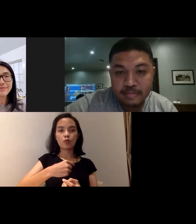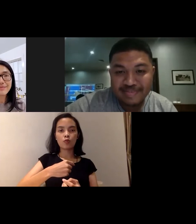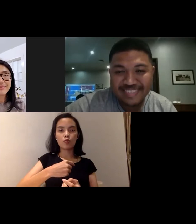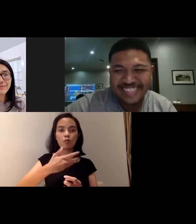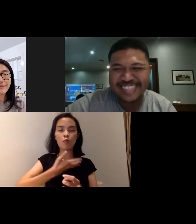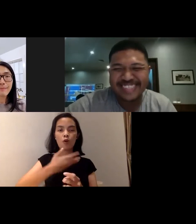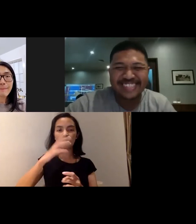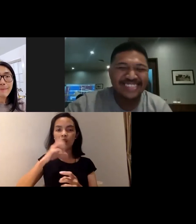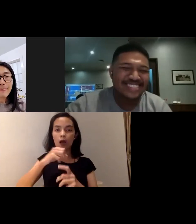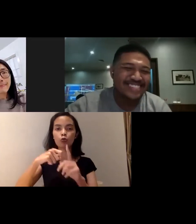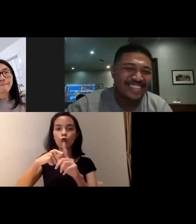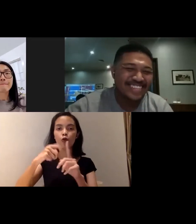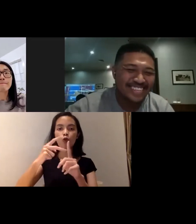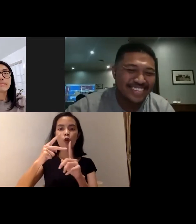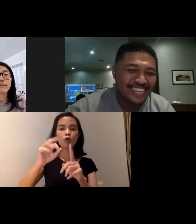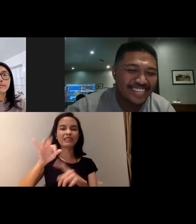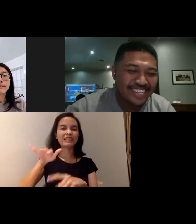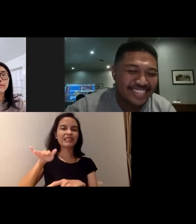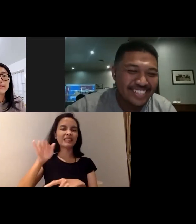to.